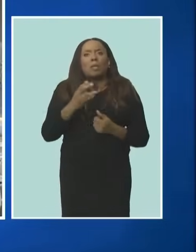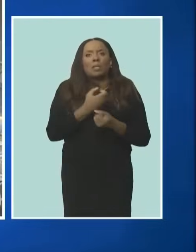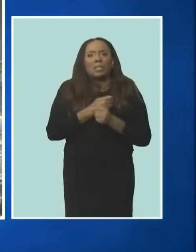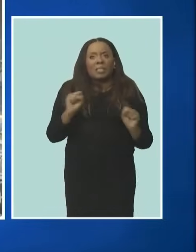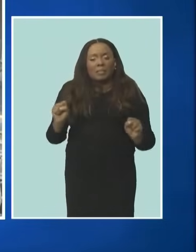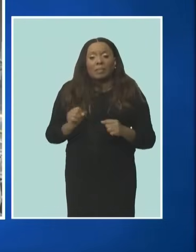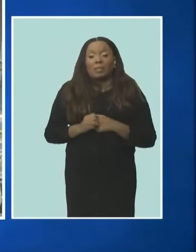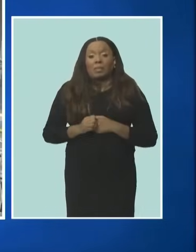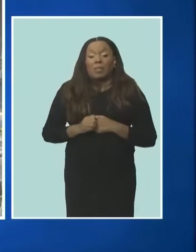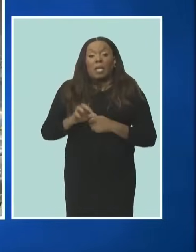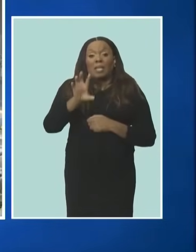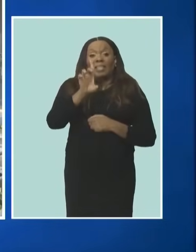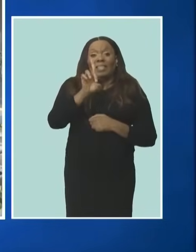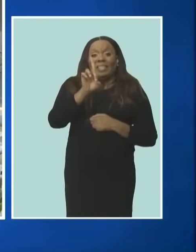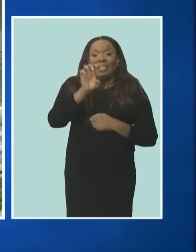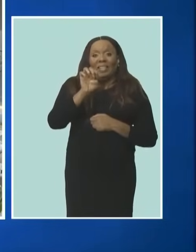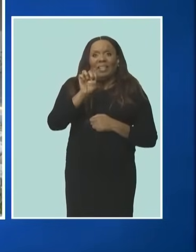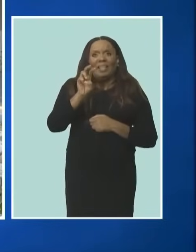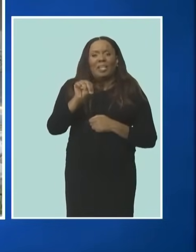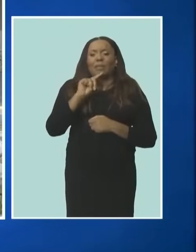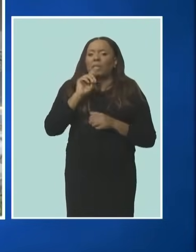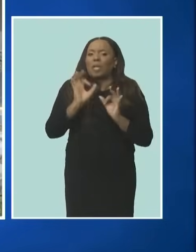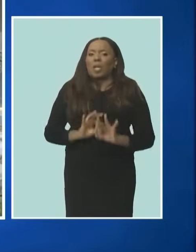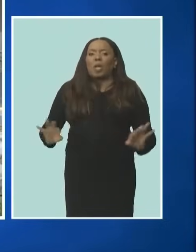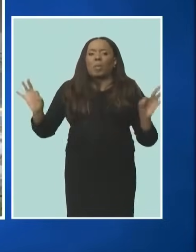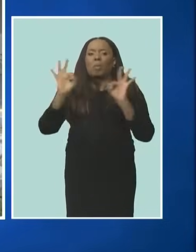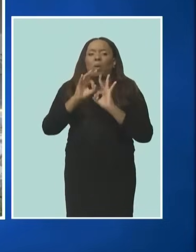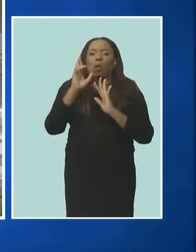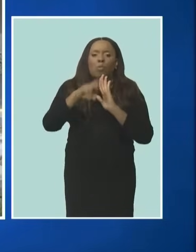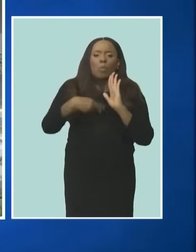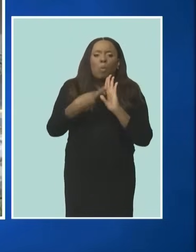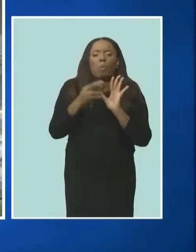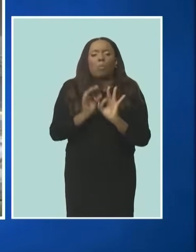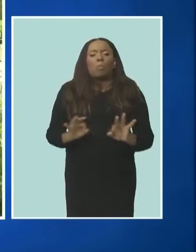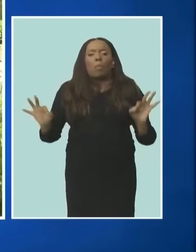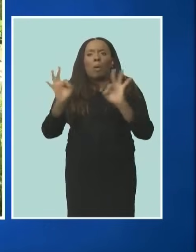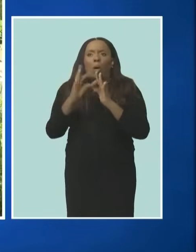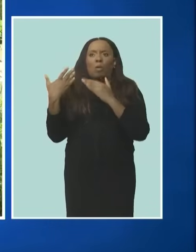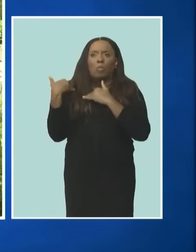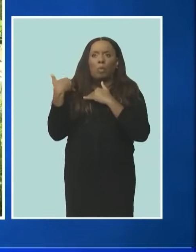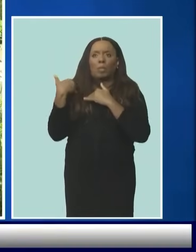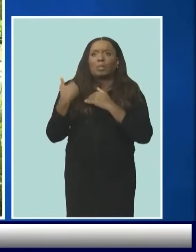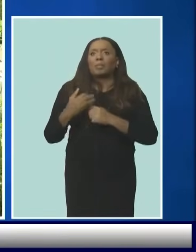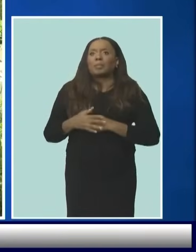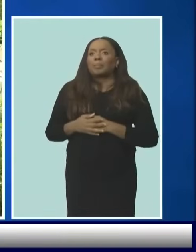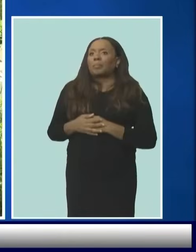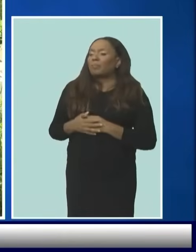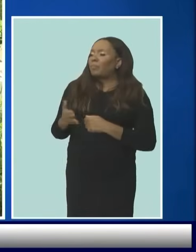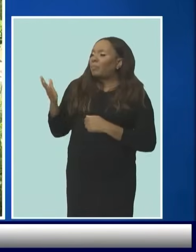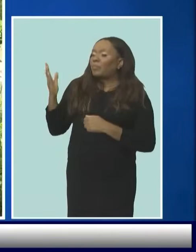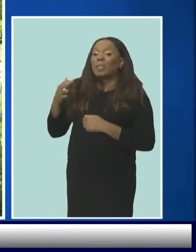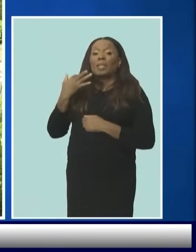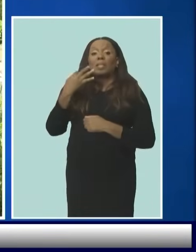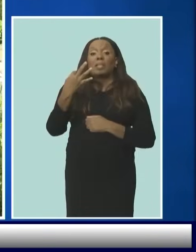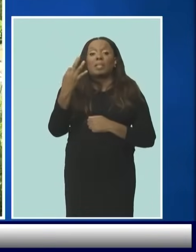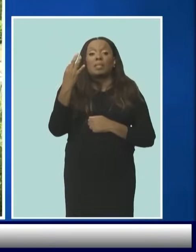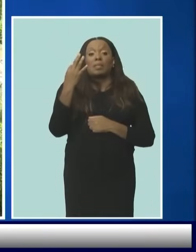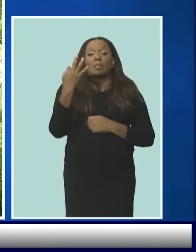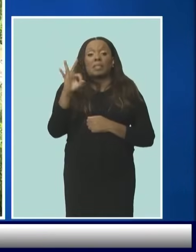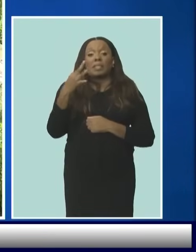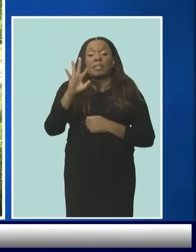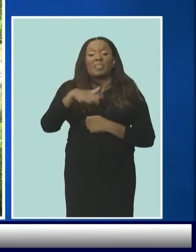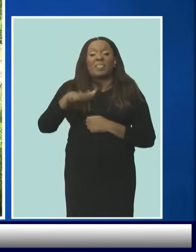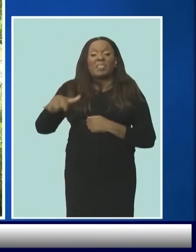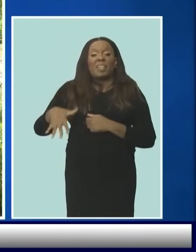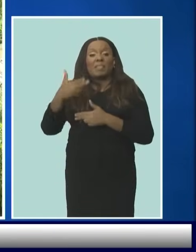of Emergency Management played a key role in the launch of the exhibition. Hurricane Janet back in 1955. It is